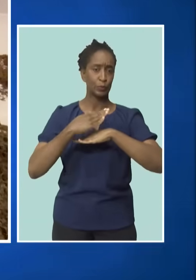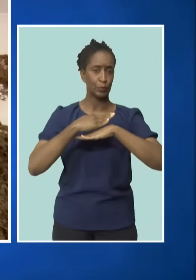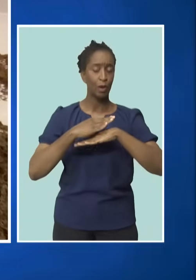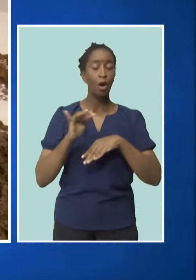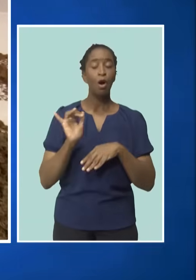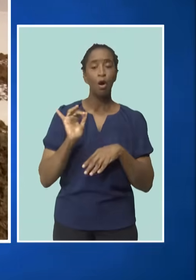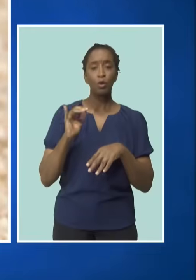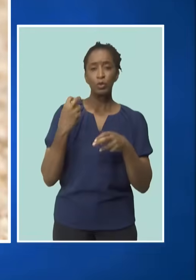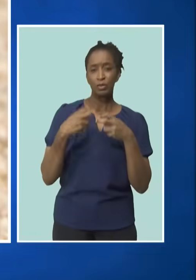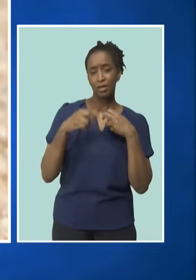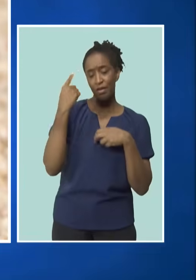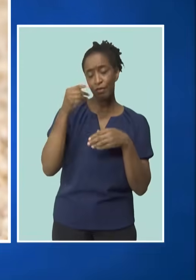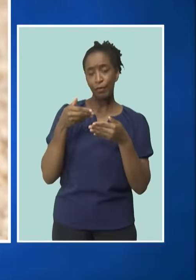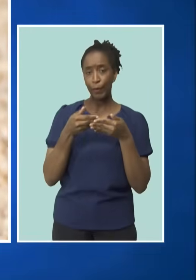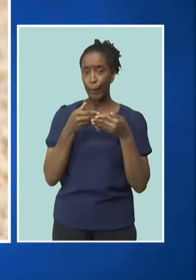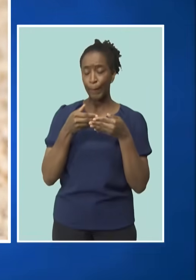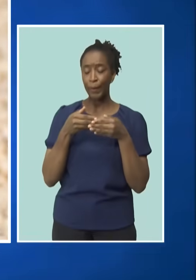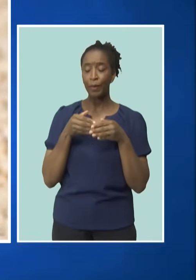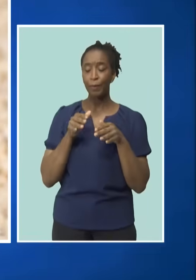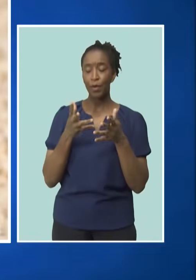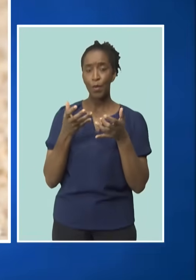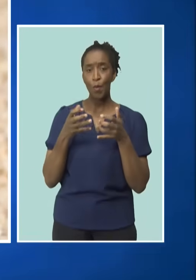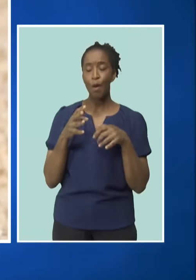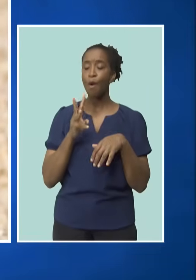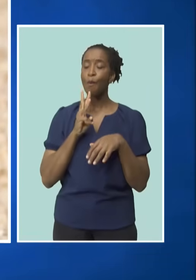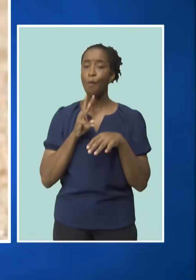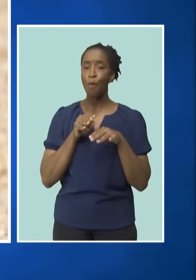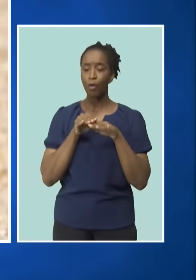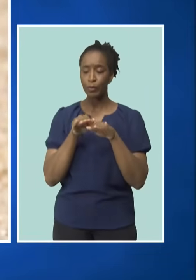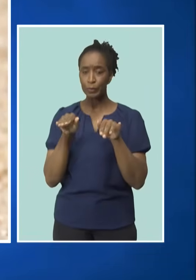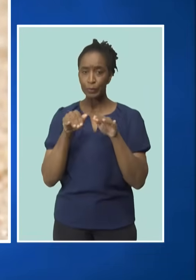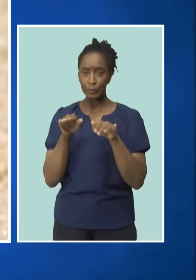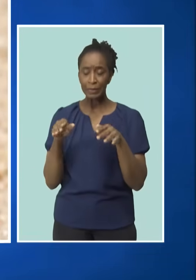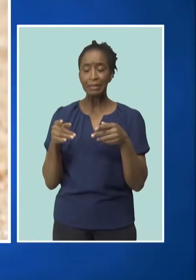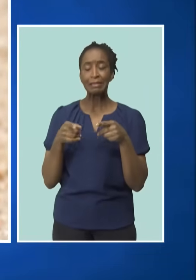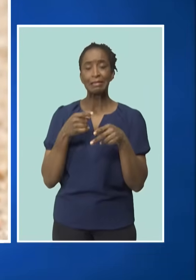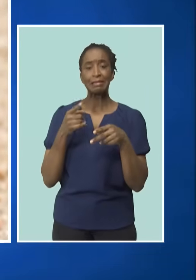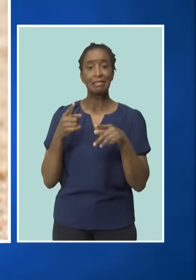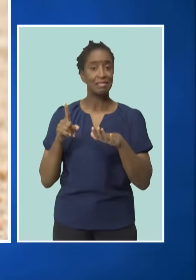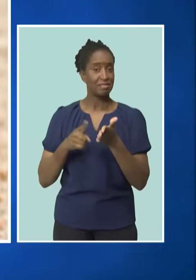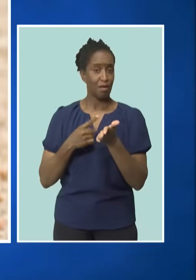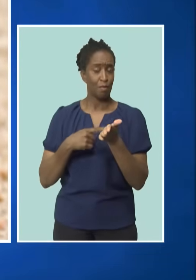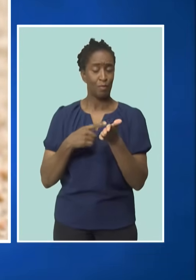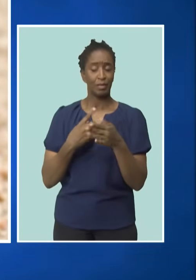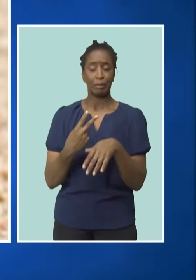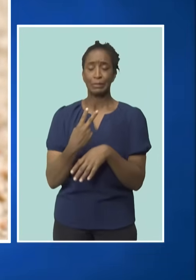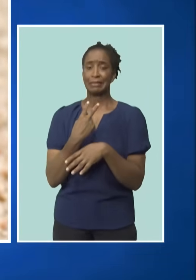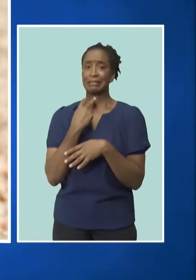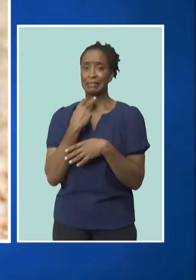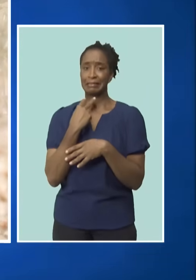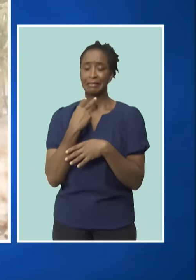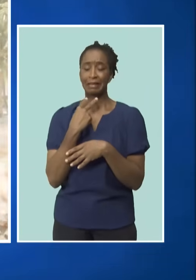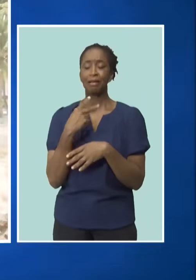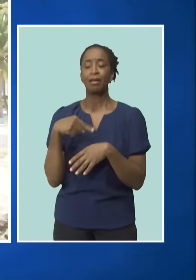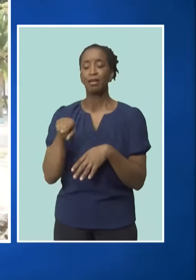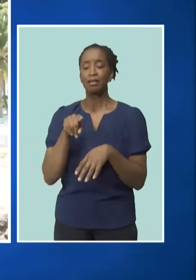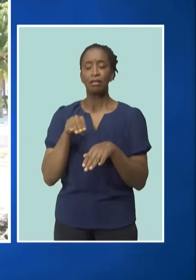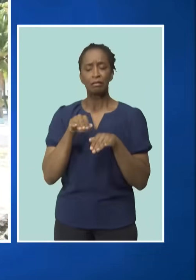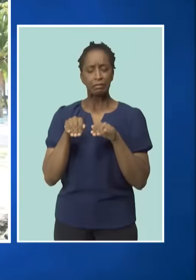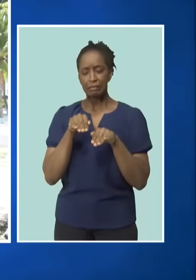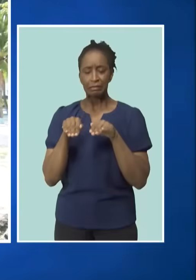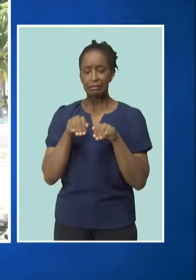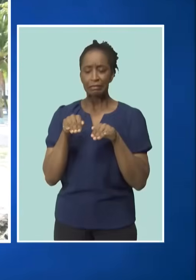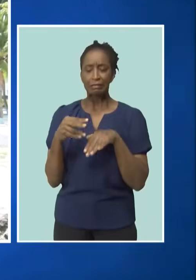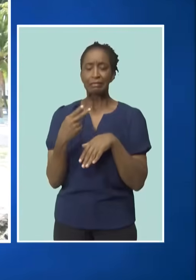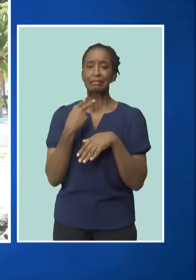sea. And in some cases, they become stuck and eventually fall asleep due to exhaustion.